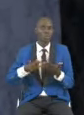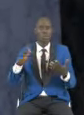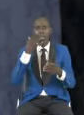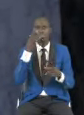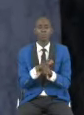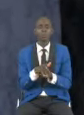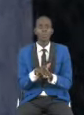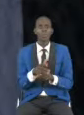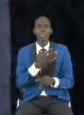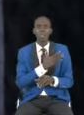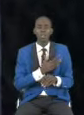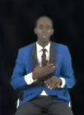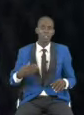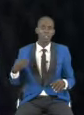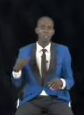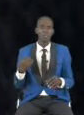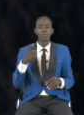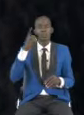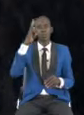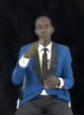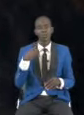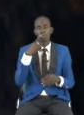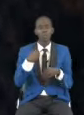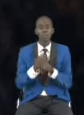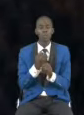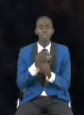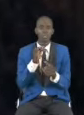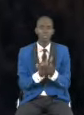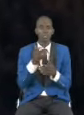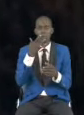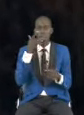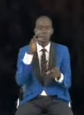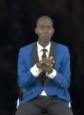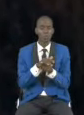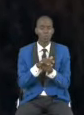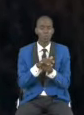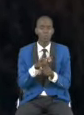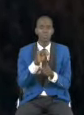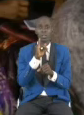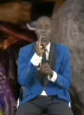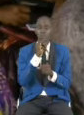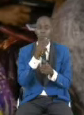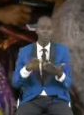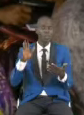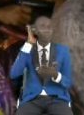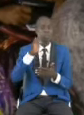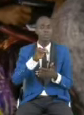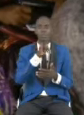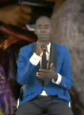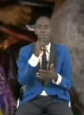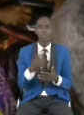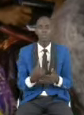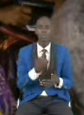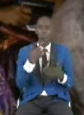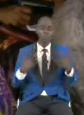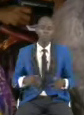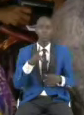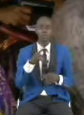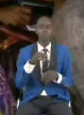And God, who made that covenant, is holy. He will not disappoint you in Jesus' name. Number three,